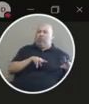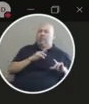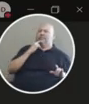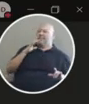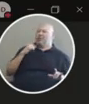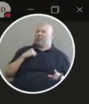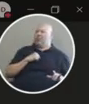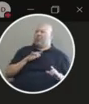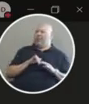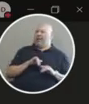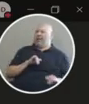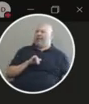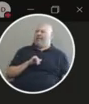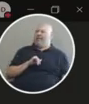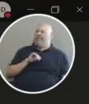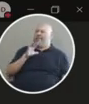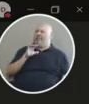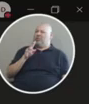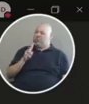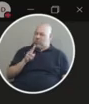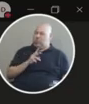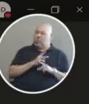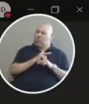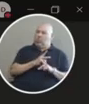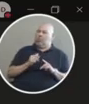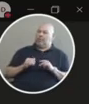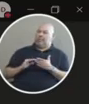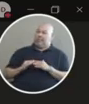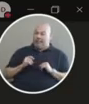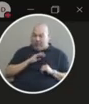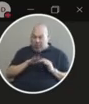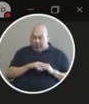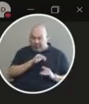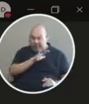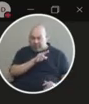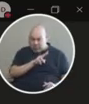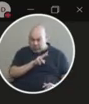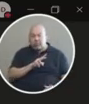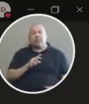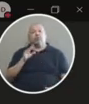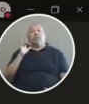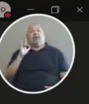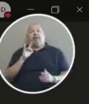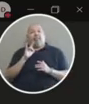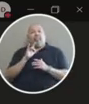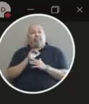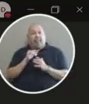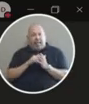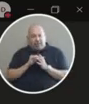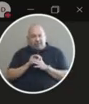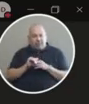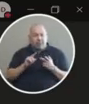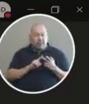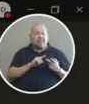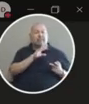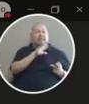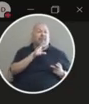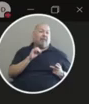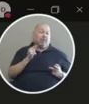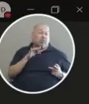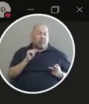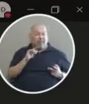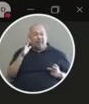let's say we're doing about 52 loans just with the city. If all 52 loans take $25,000 plus another 50 grants or so